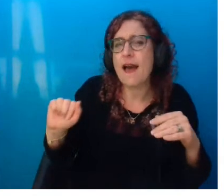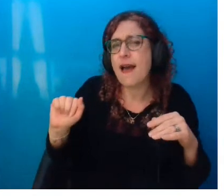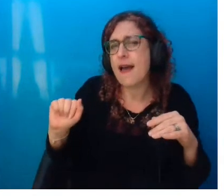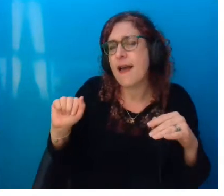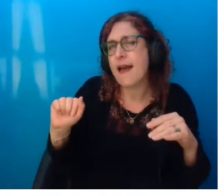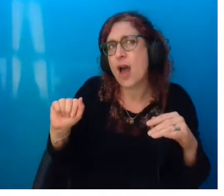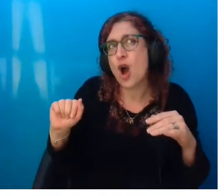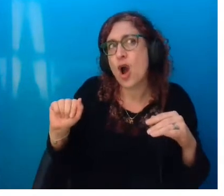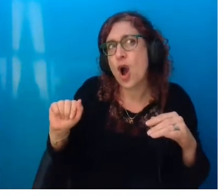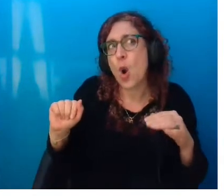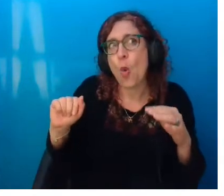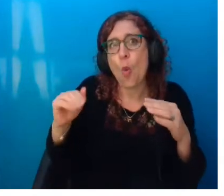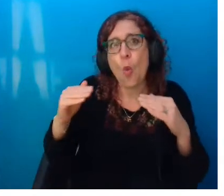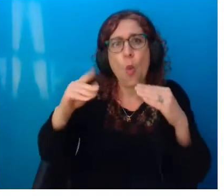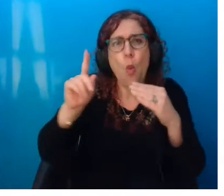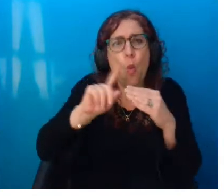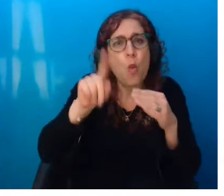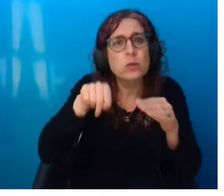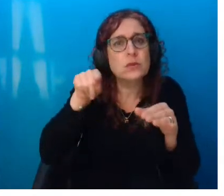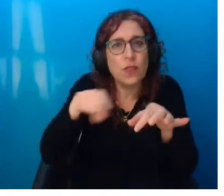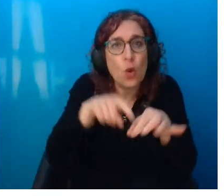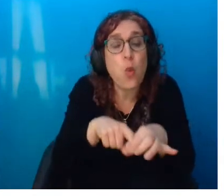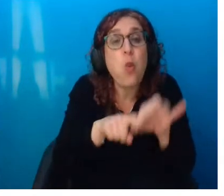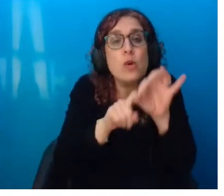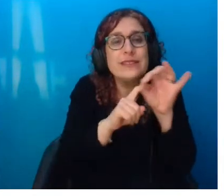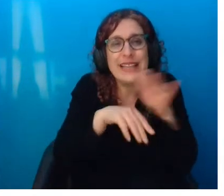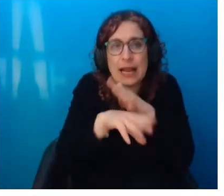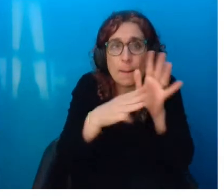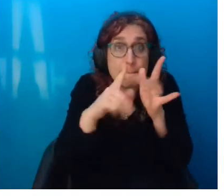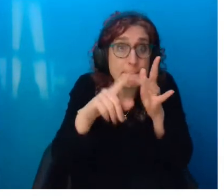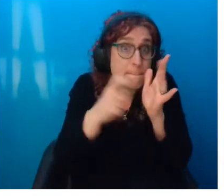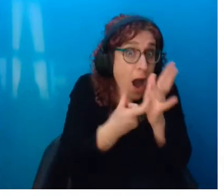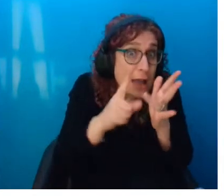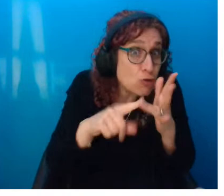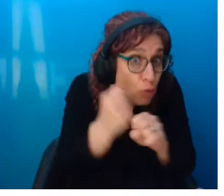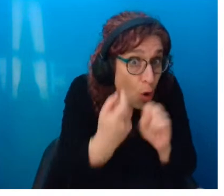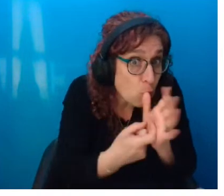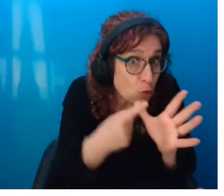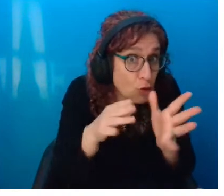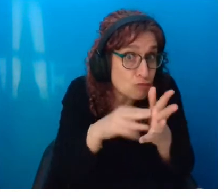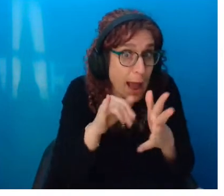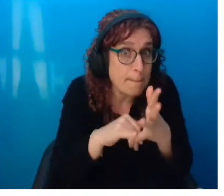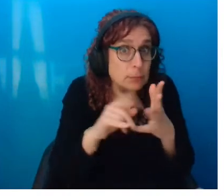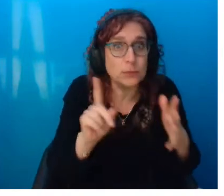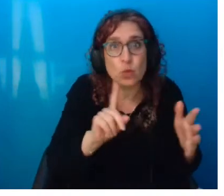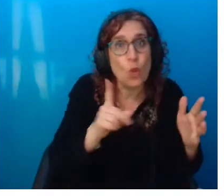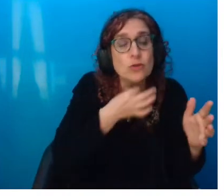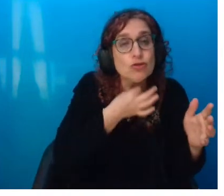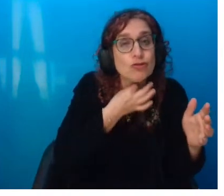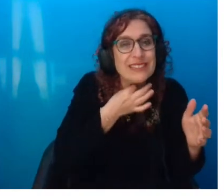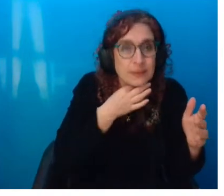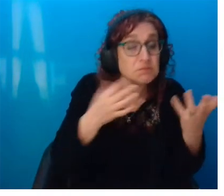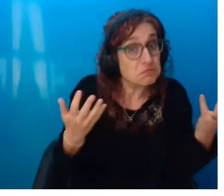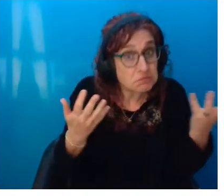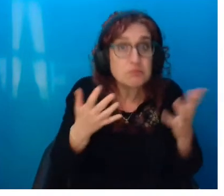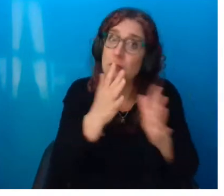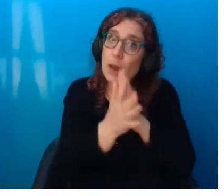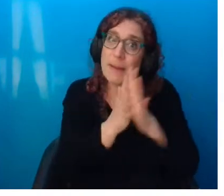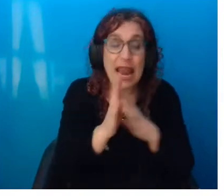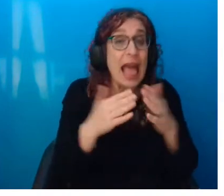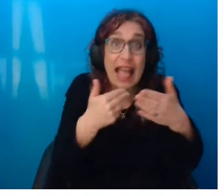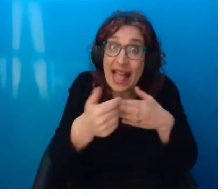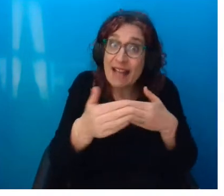quantity in micrograms of, for instance, peanuts that would set somebody off. And the reassuring news is that even for most severe